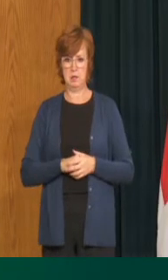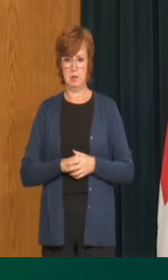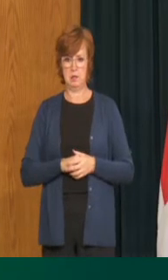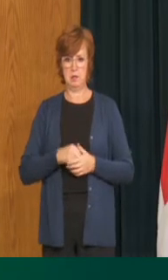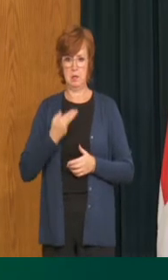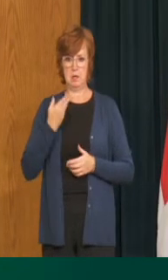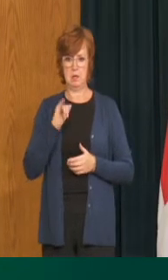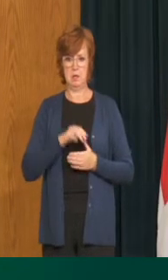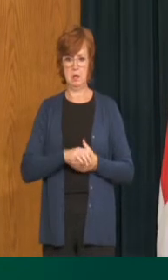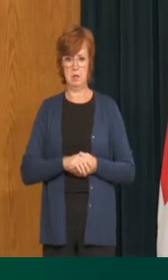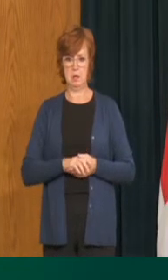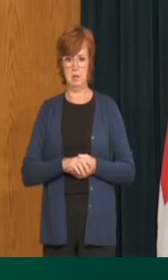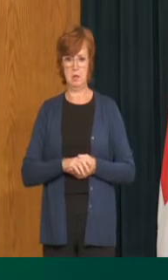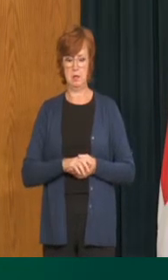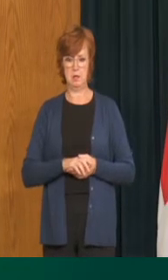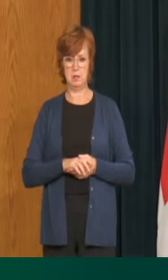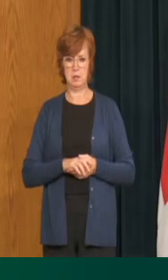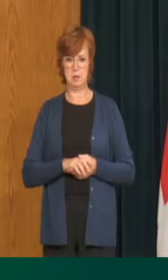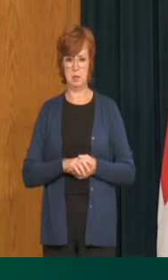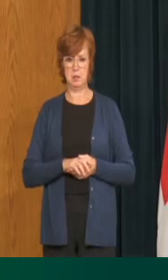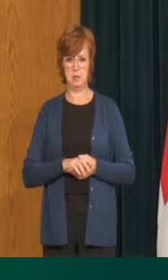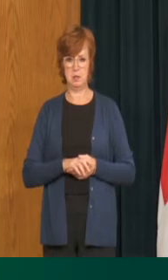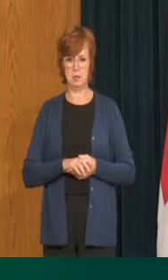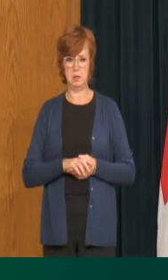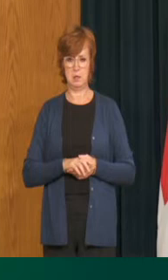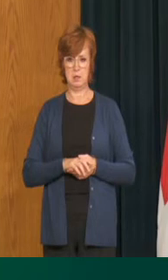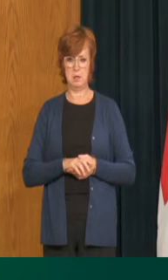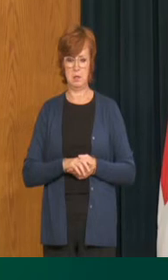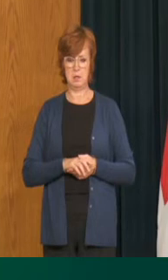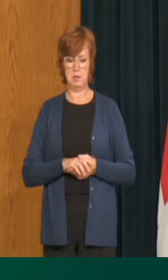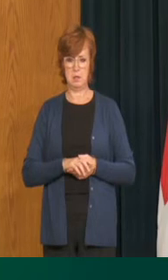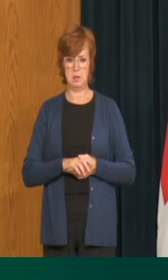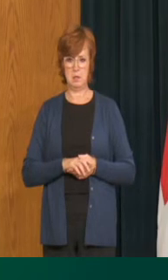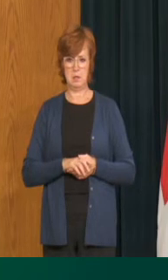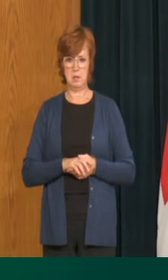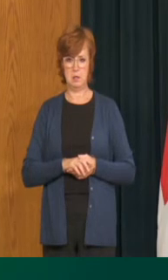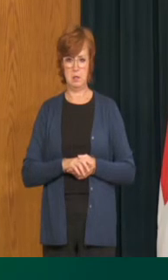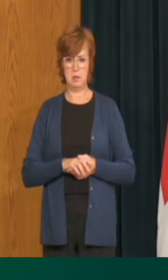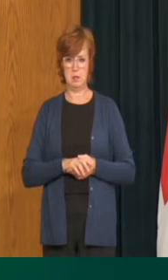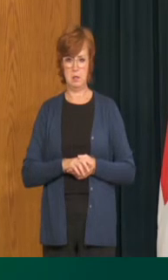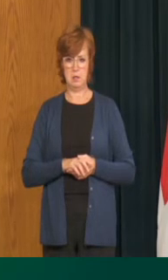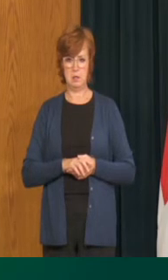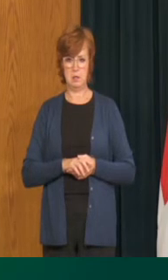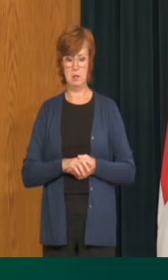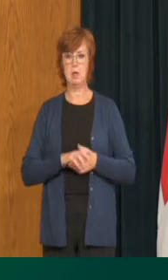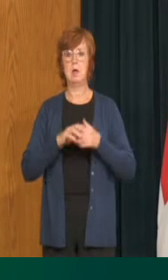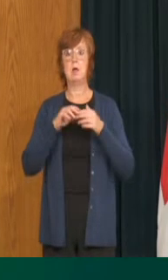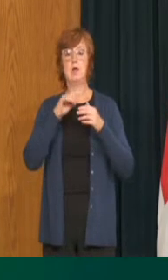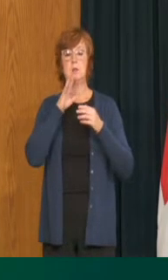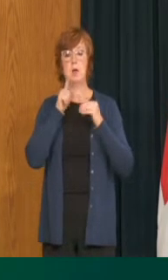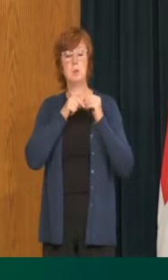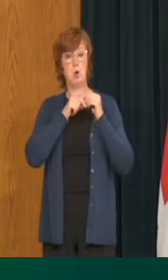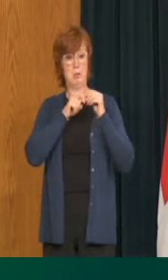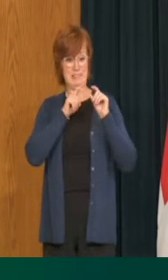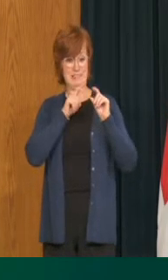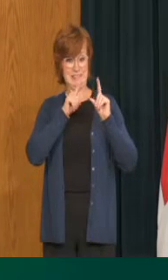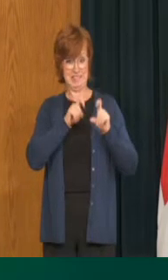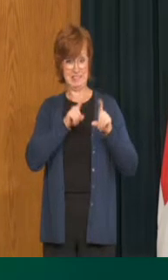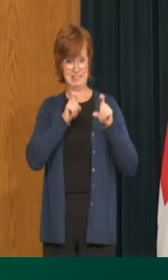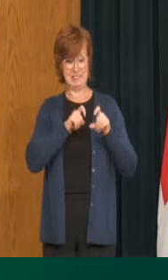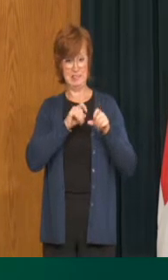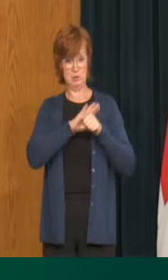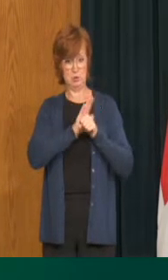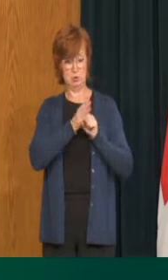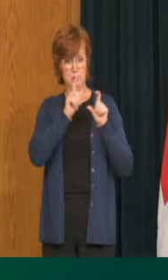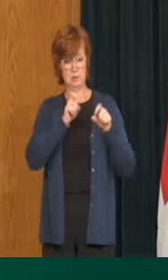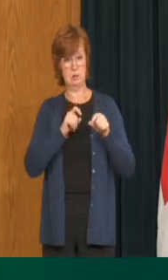Dr. Shahab, I was wondering if you could speak to the importance of testing in general, especially as we return back to school. I know Saskatchewan